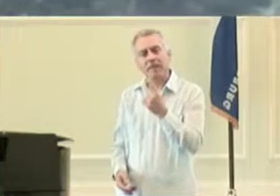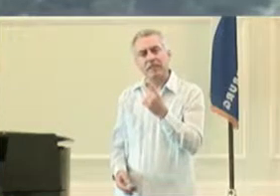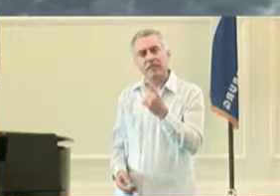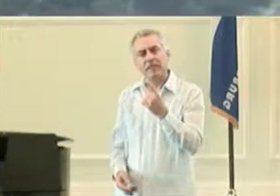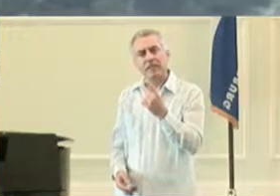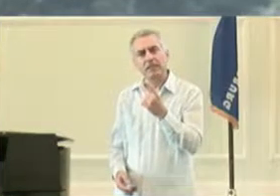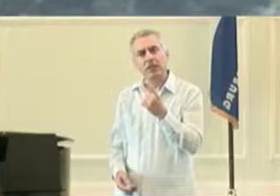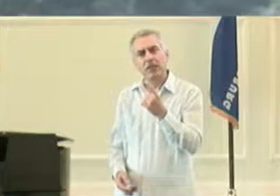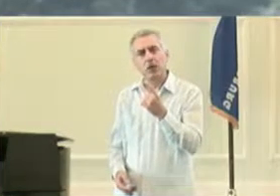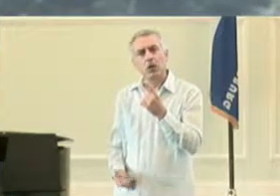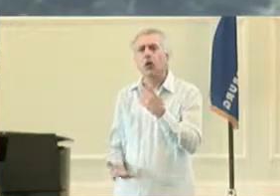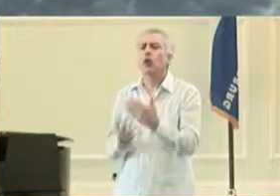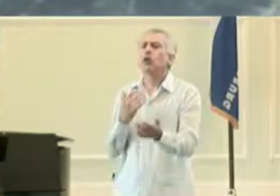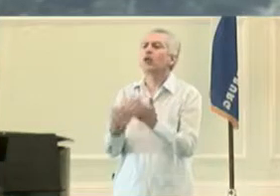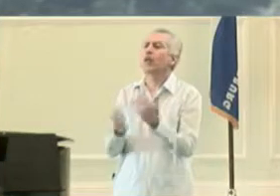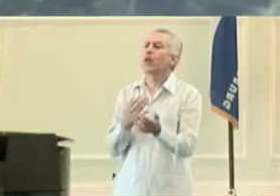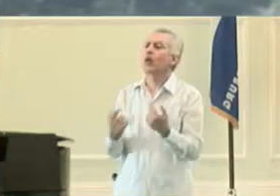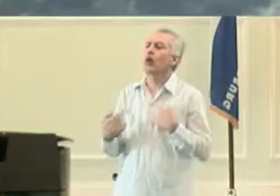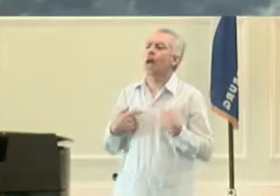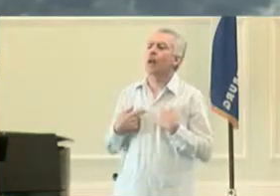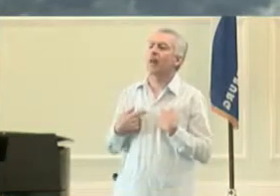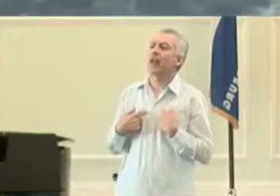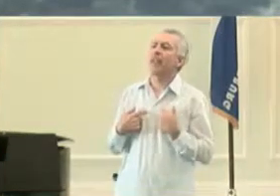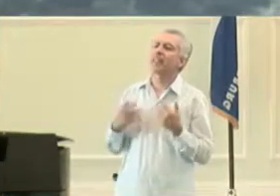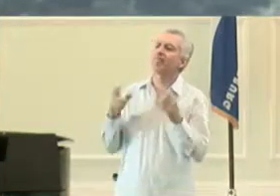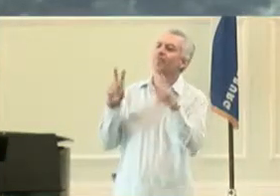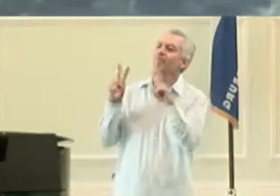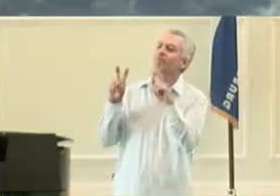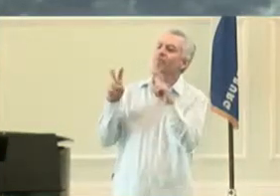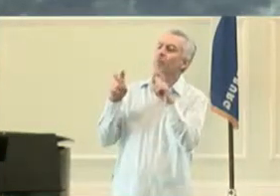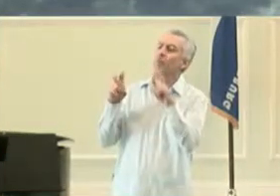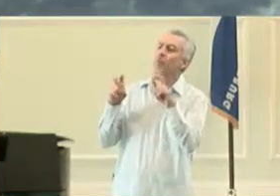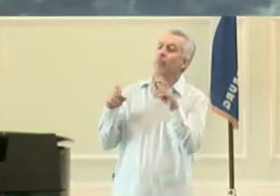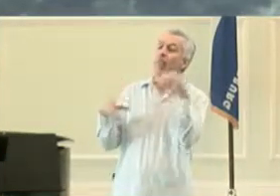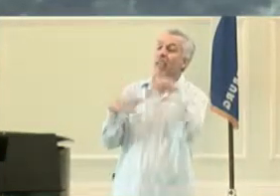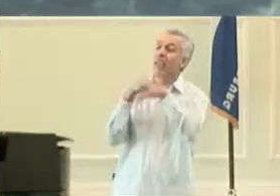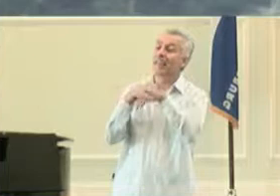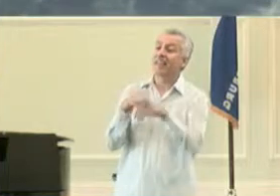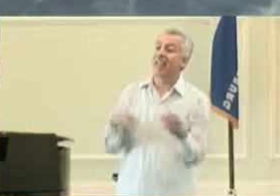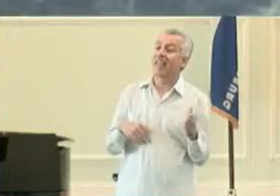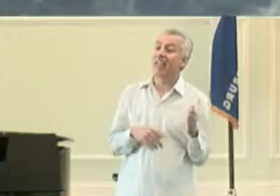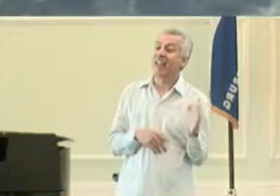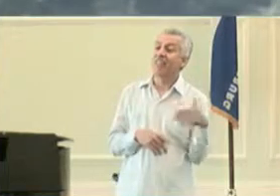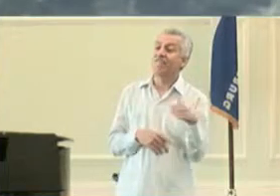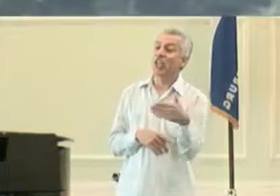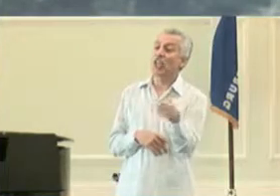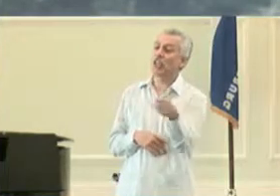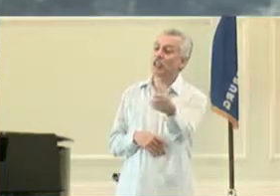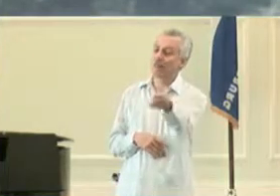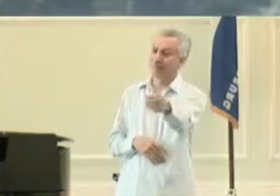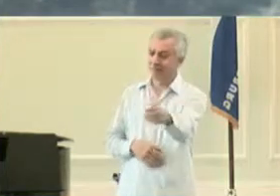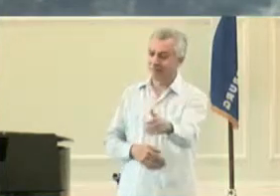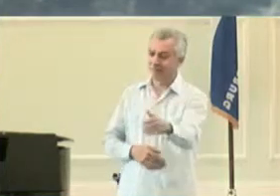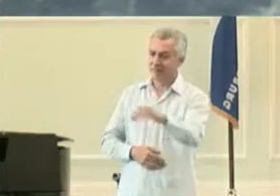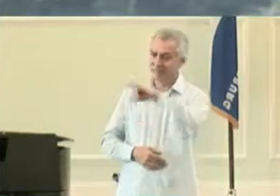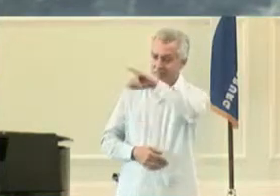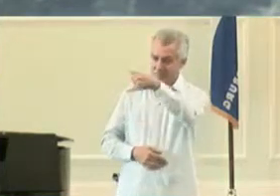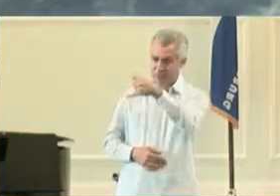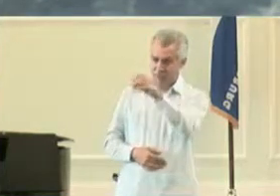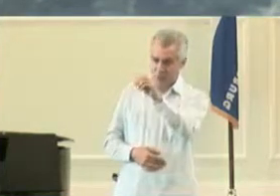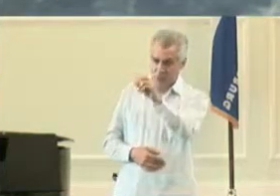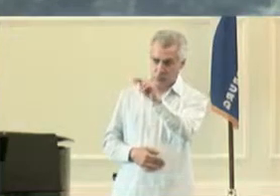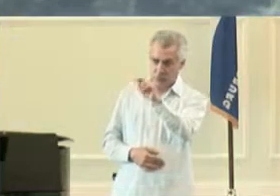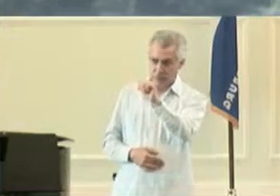fish, like Jonah. And you may cry out to God from the belly of the fish in the middle of the